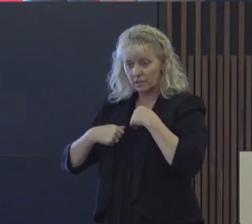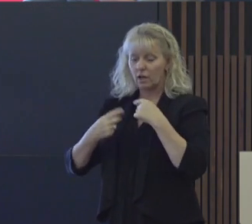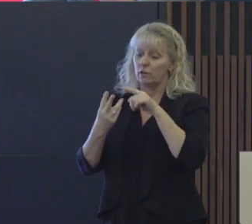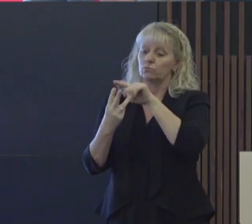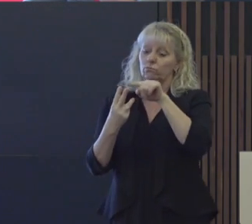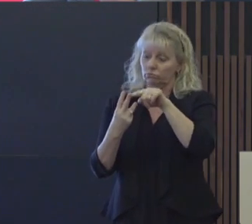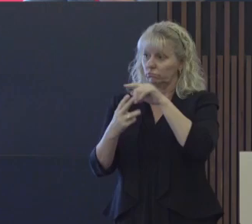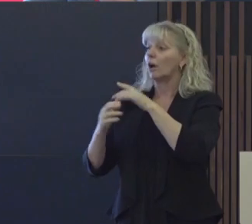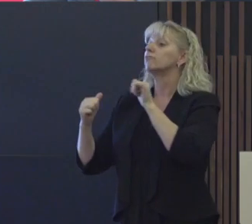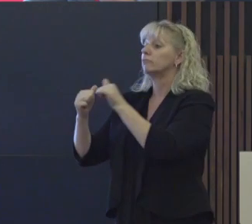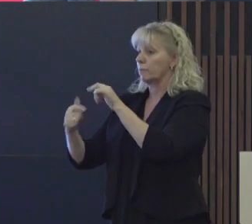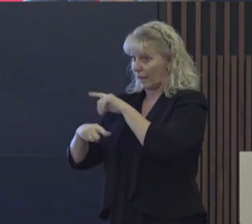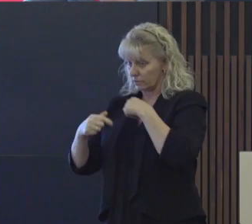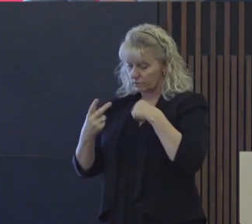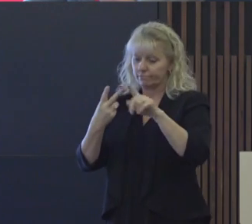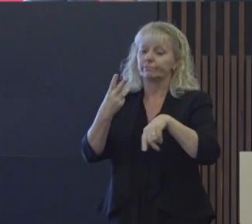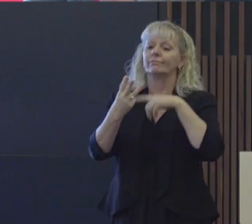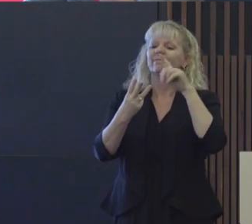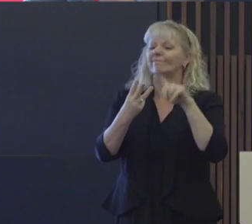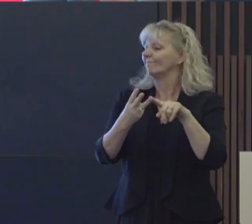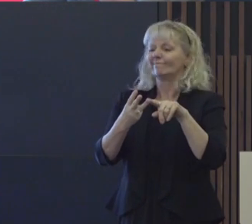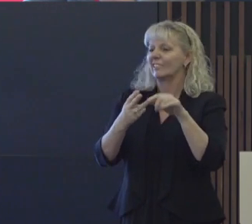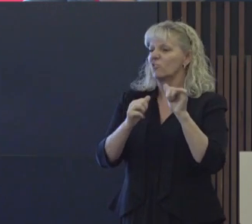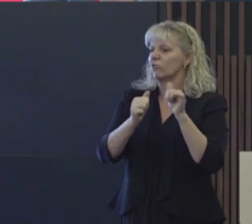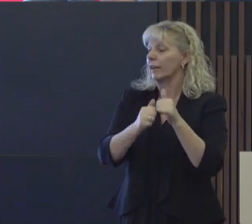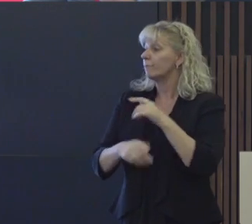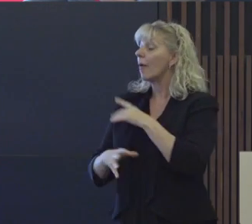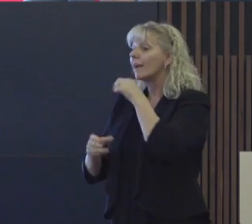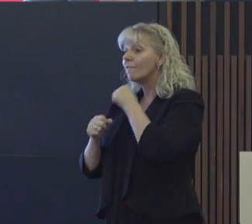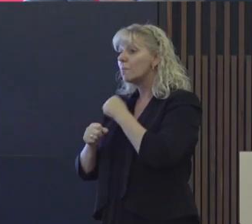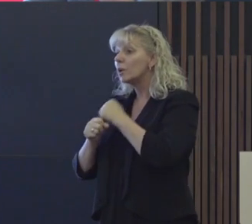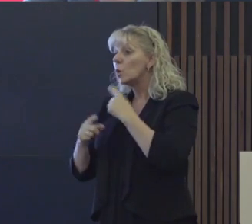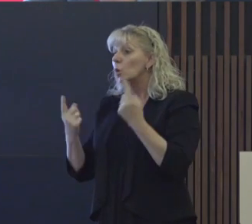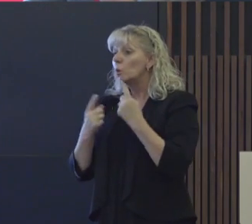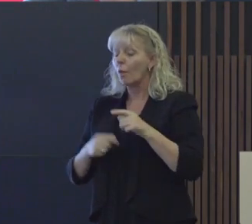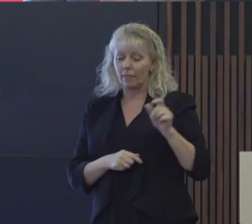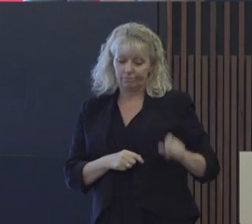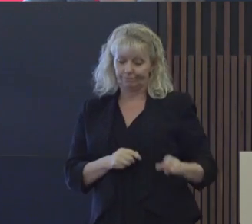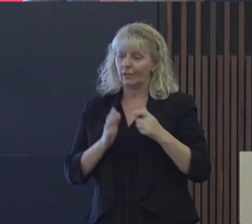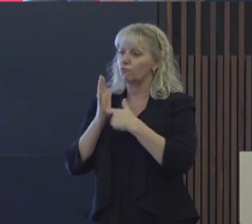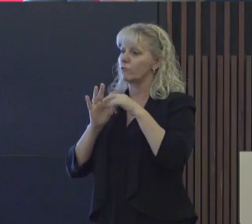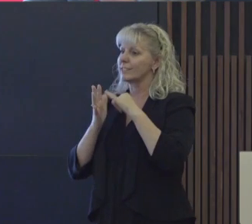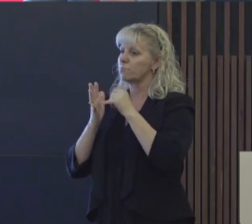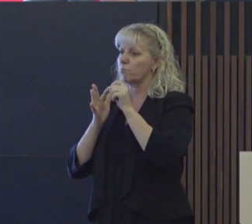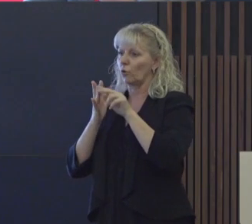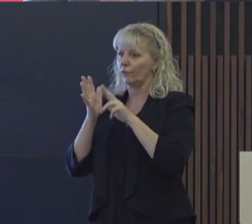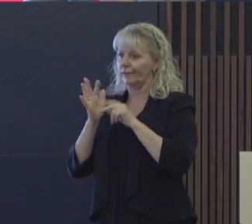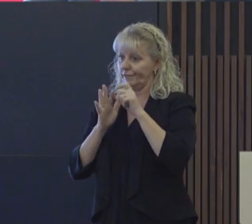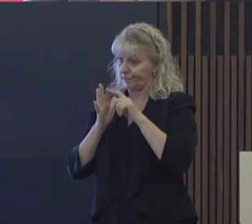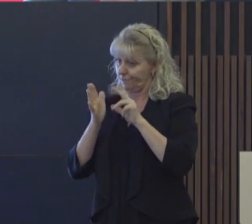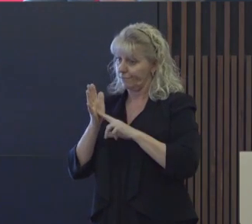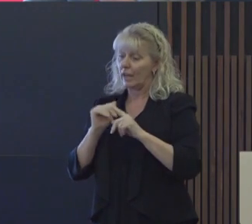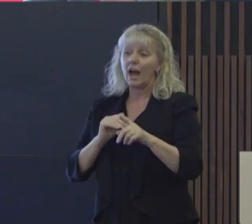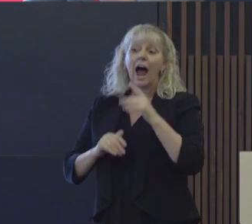one wasn't. So the government, who was the respondent in this matter, then